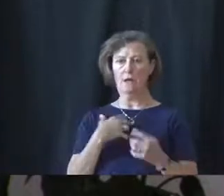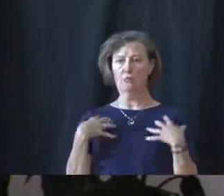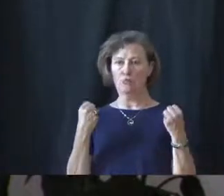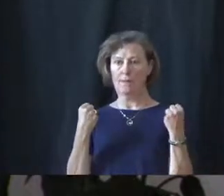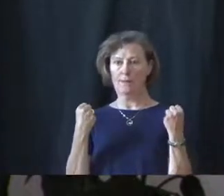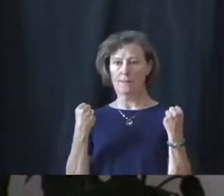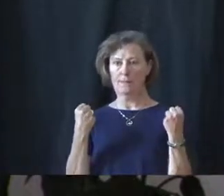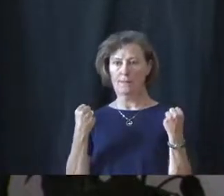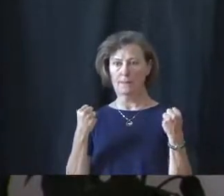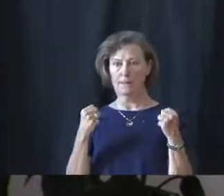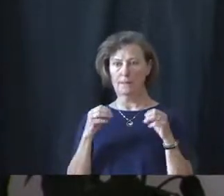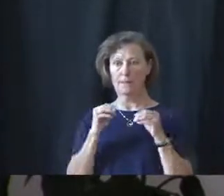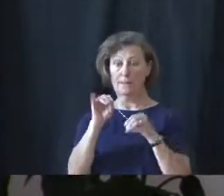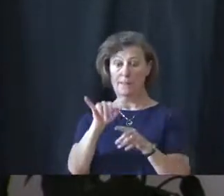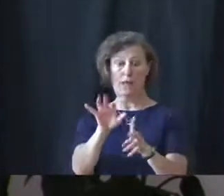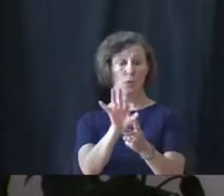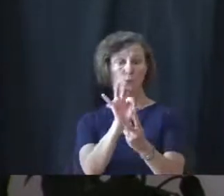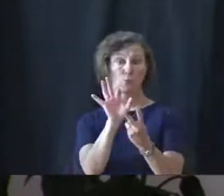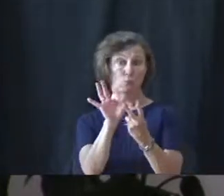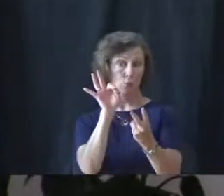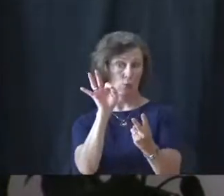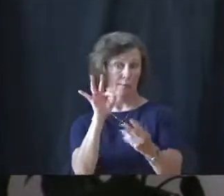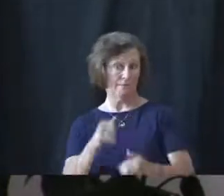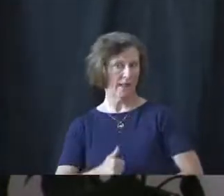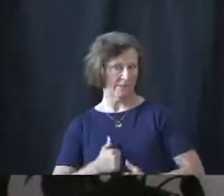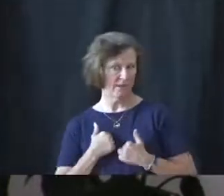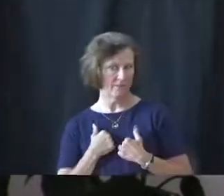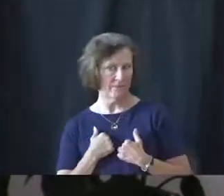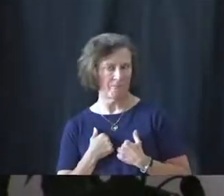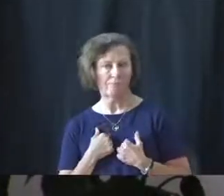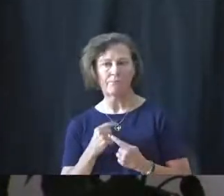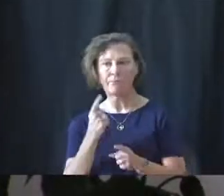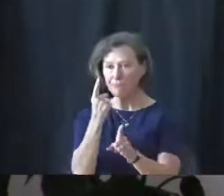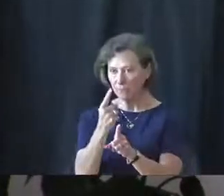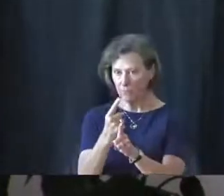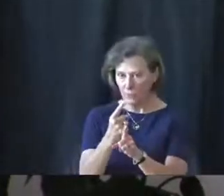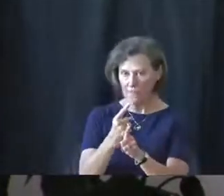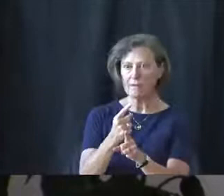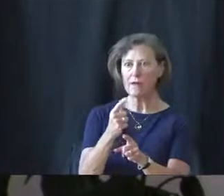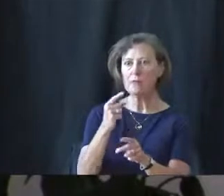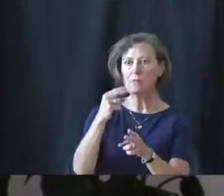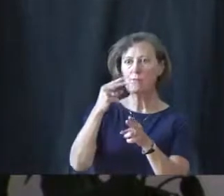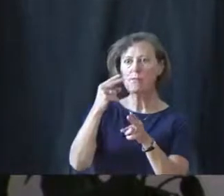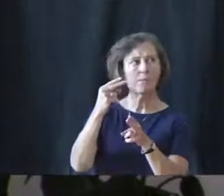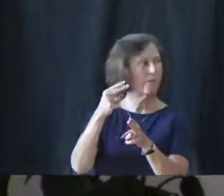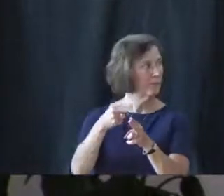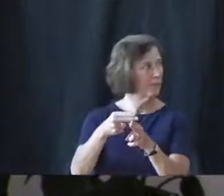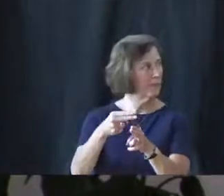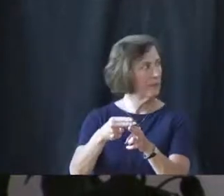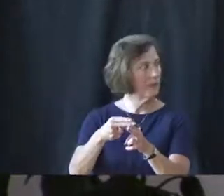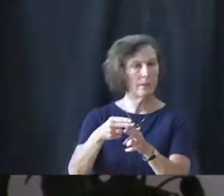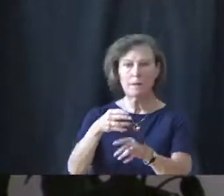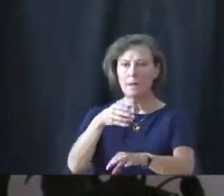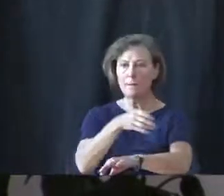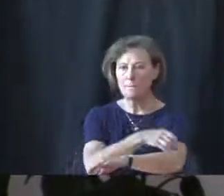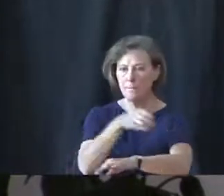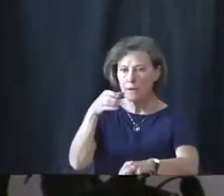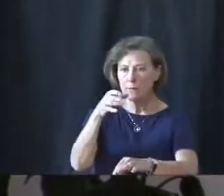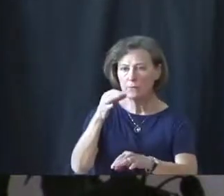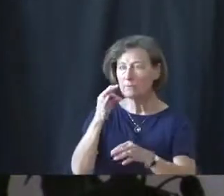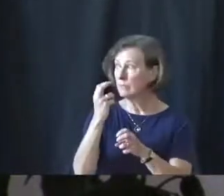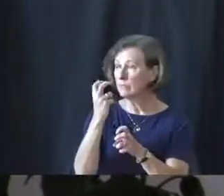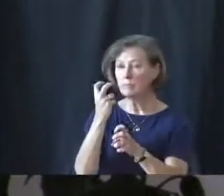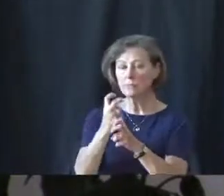this choice of living. It is right to name the power of hard lives well